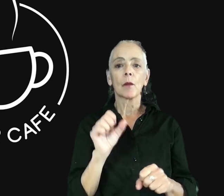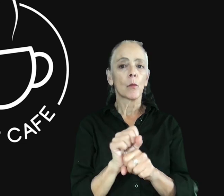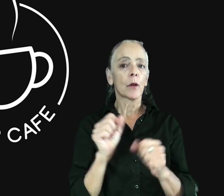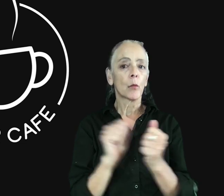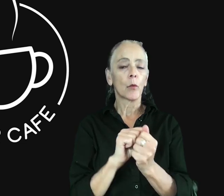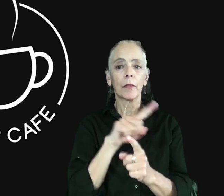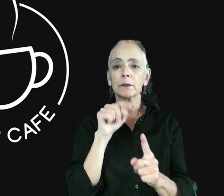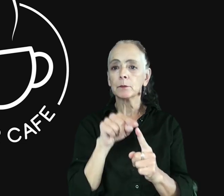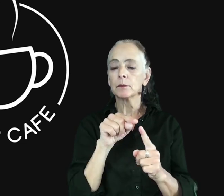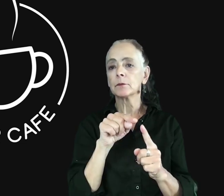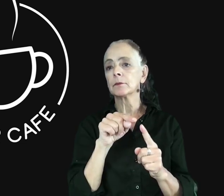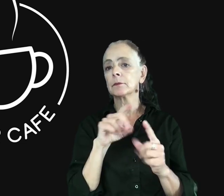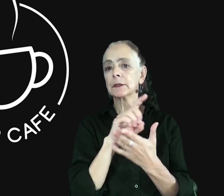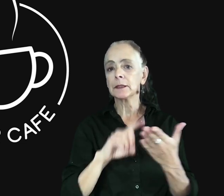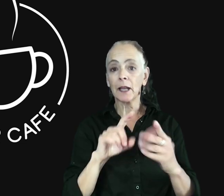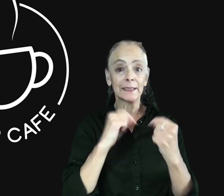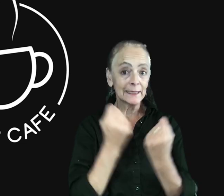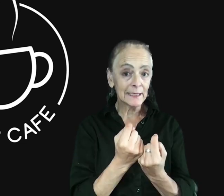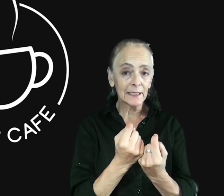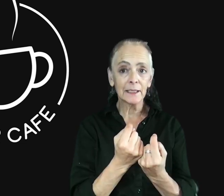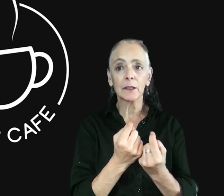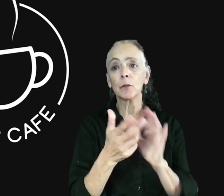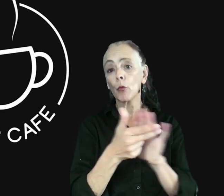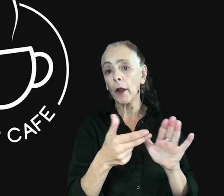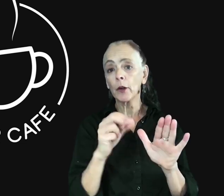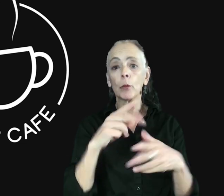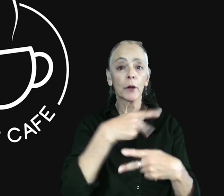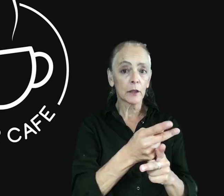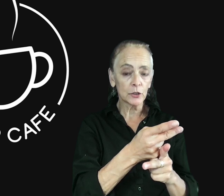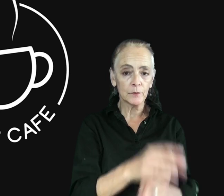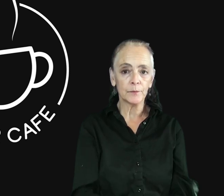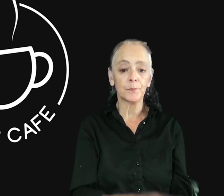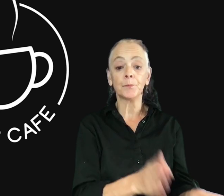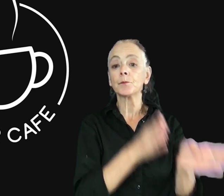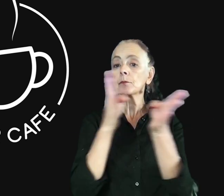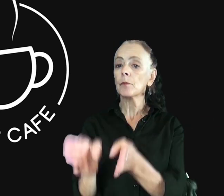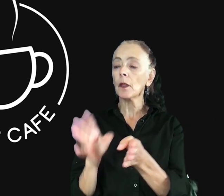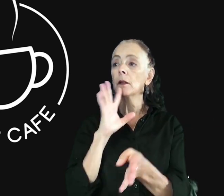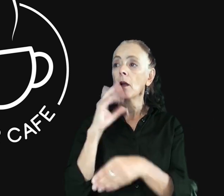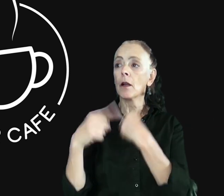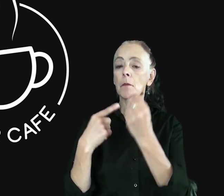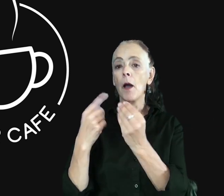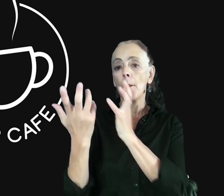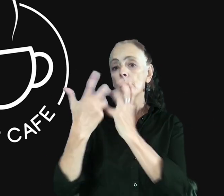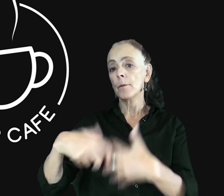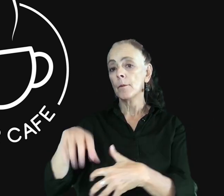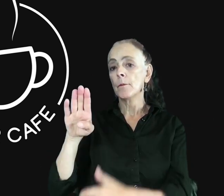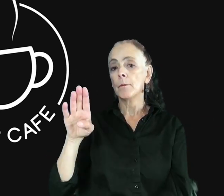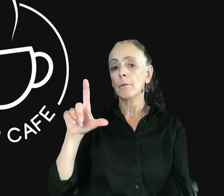particular design team a certain brand or production when we're talking about blended